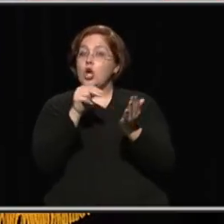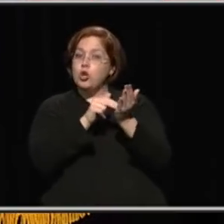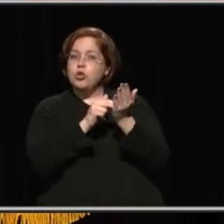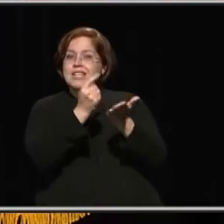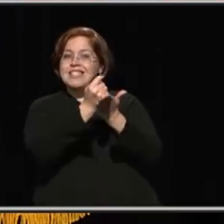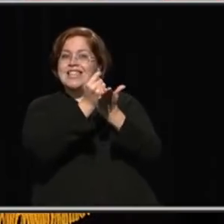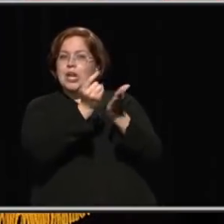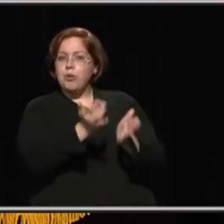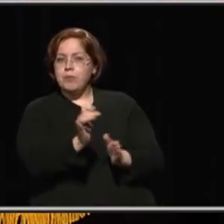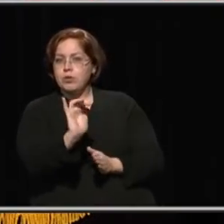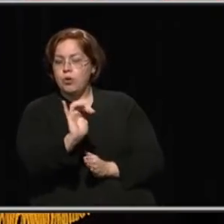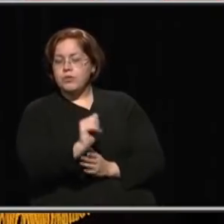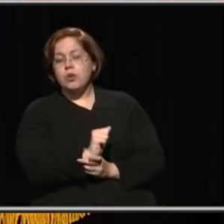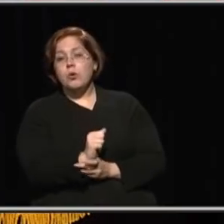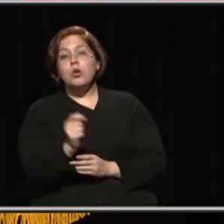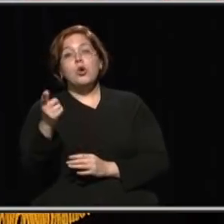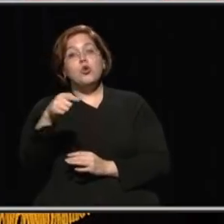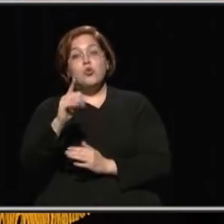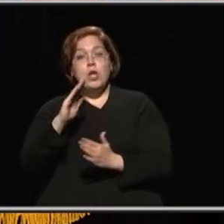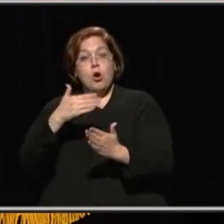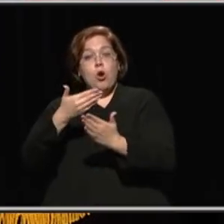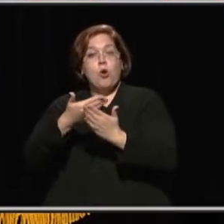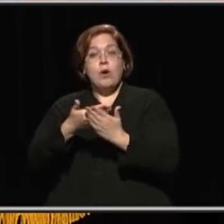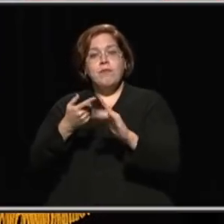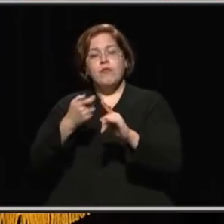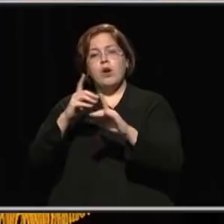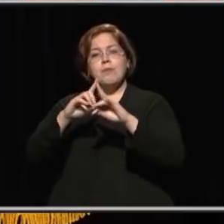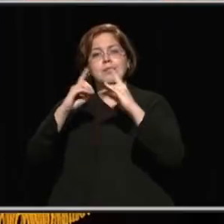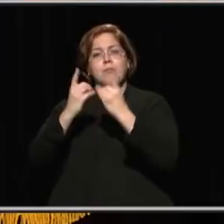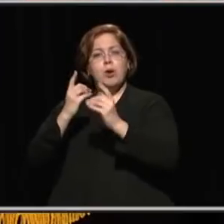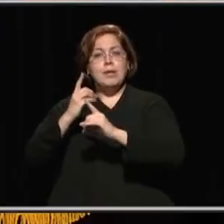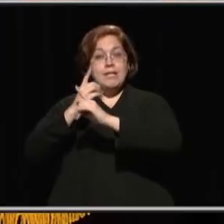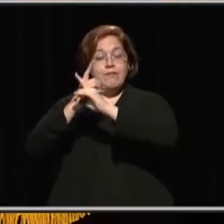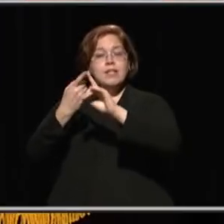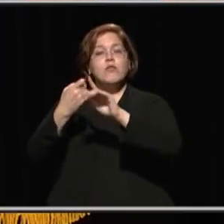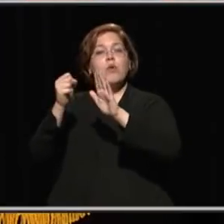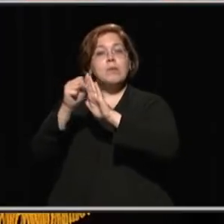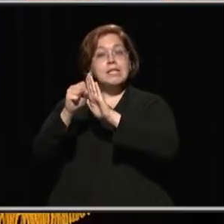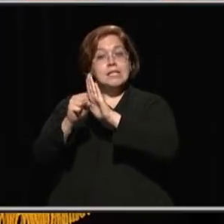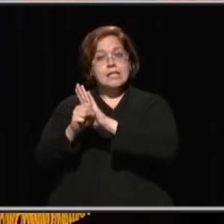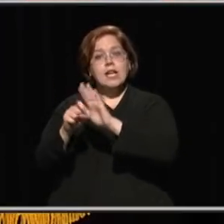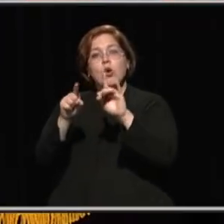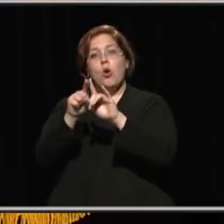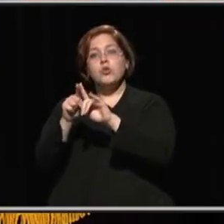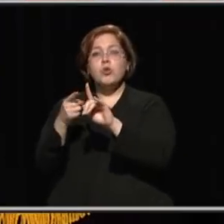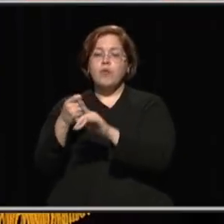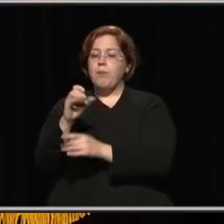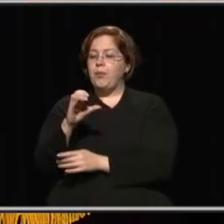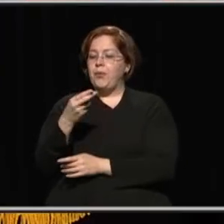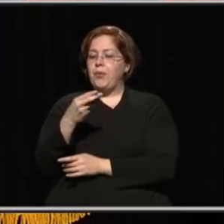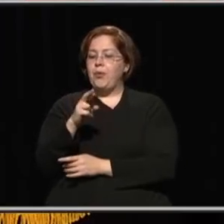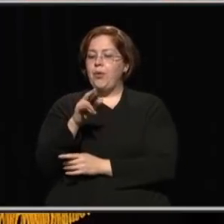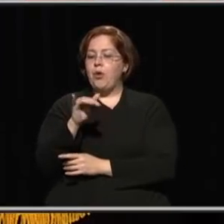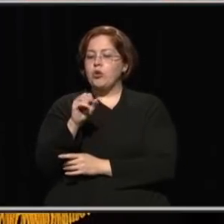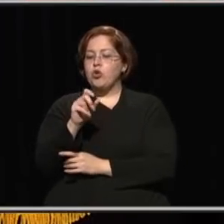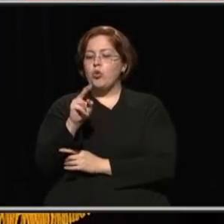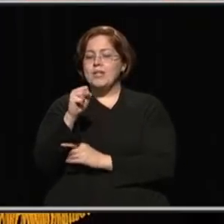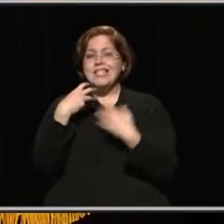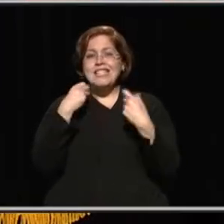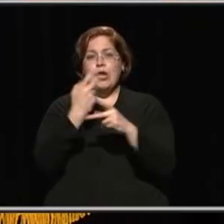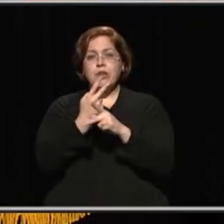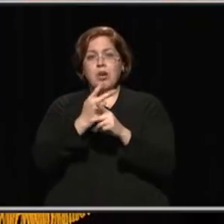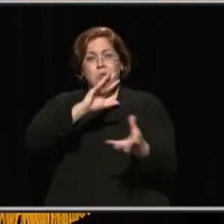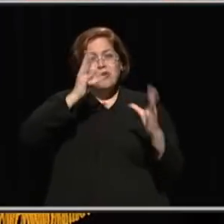therapists. So we're getting them from the Department of Defense, from the state, and of course from Christus Health. There's 60 hospitals in